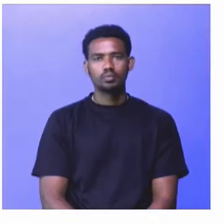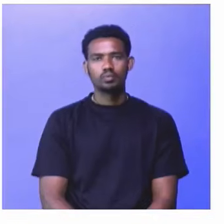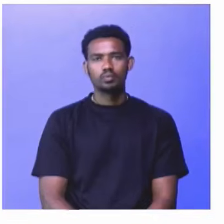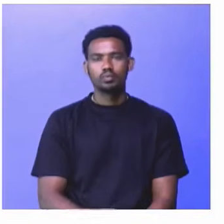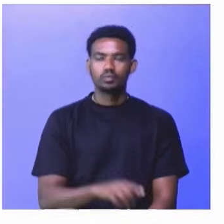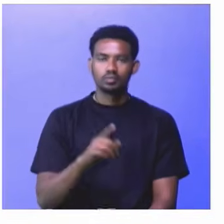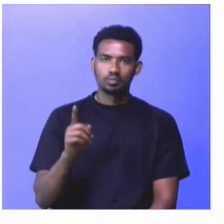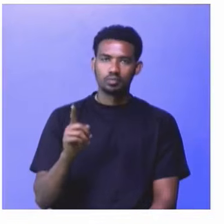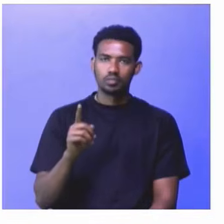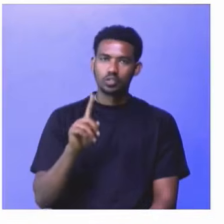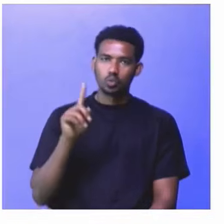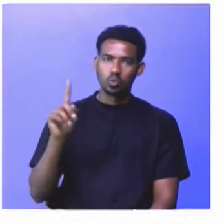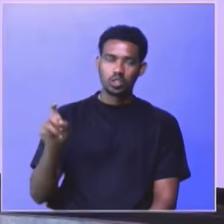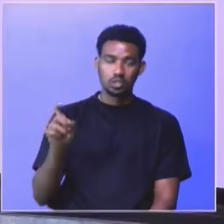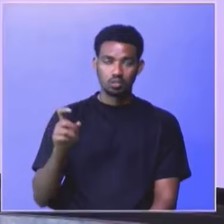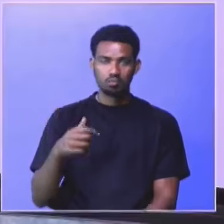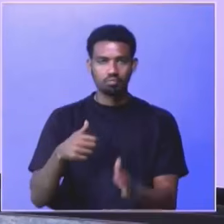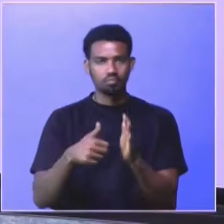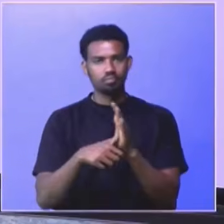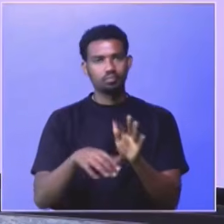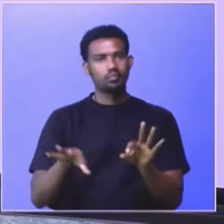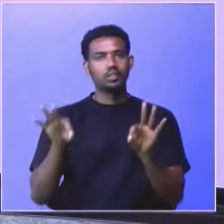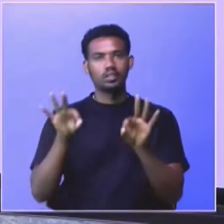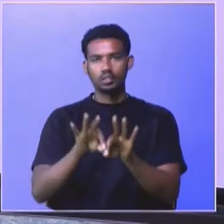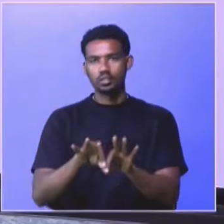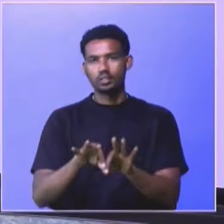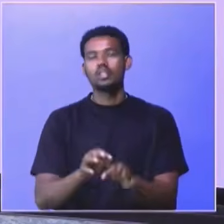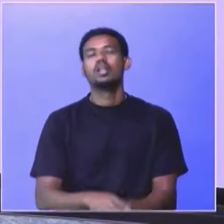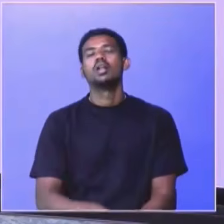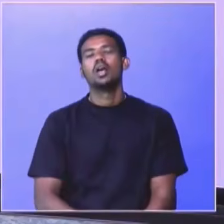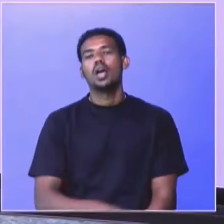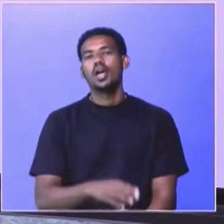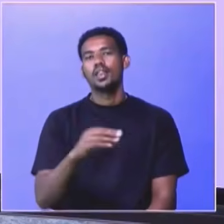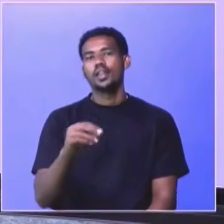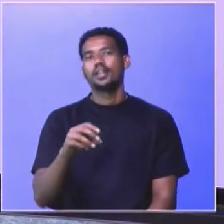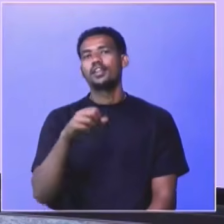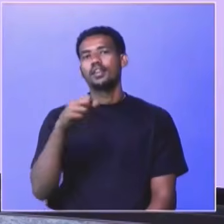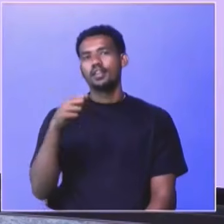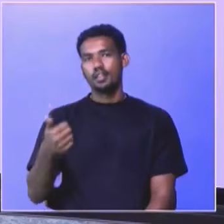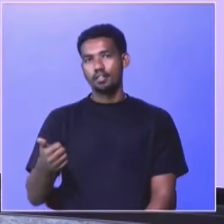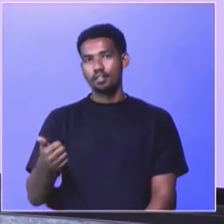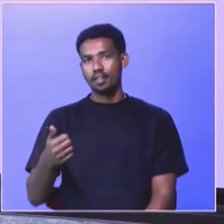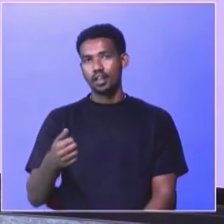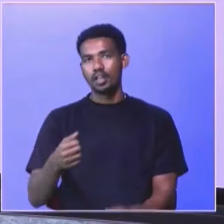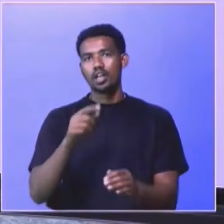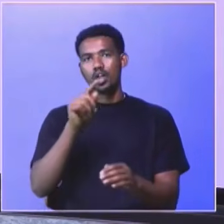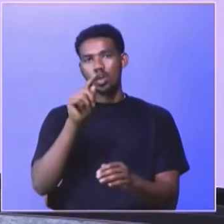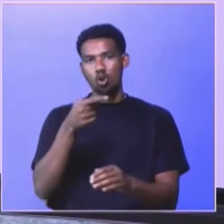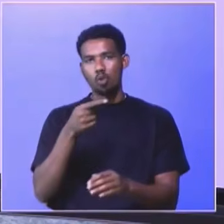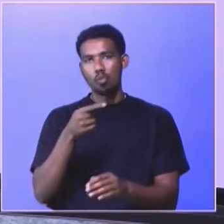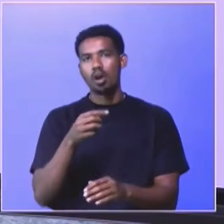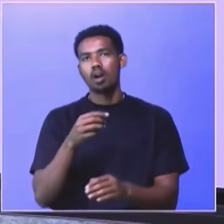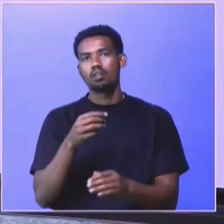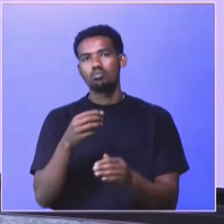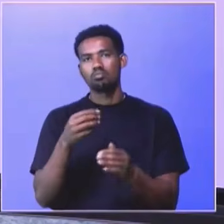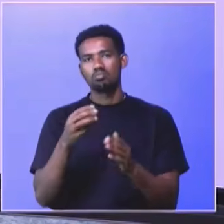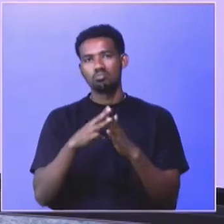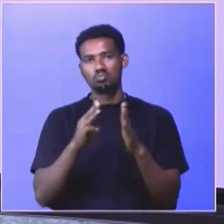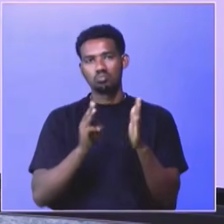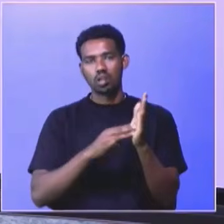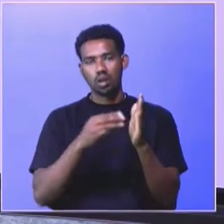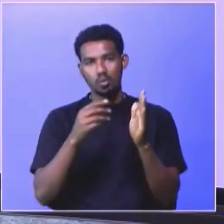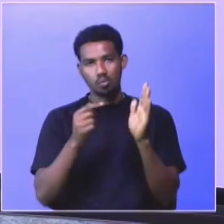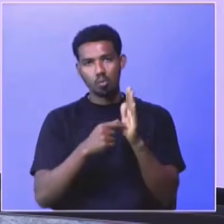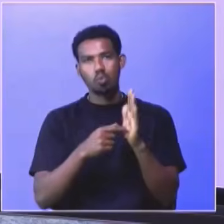Here is question mark. We can use different punctuation marks like comma, sometimes full stops, and